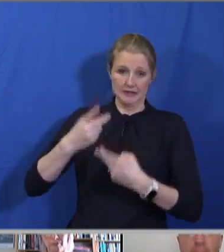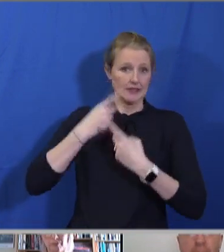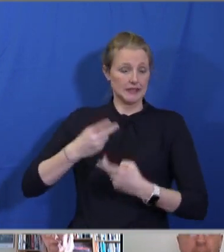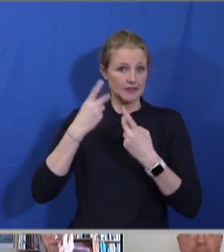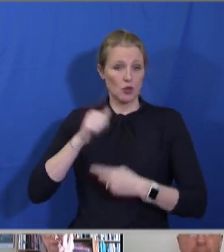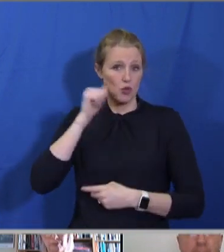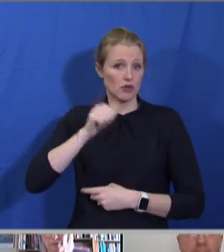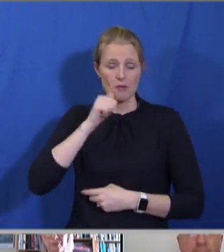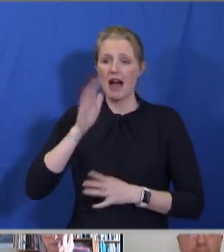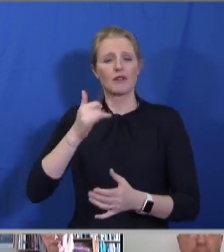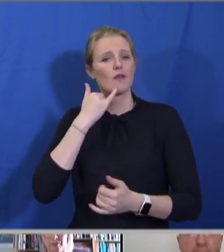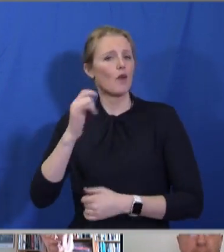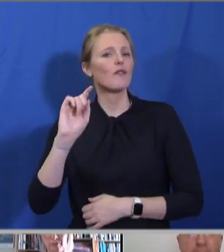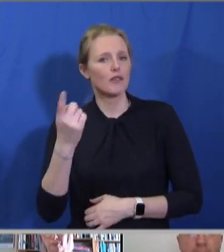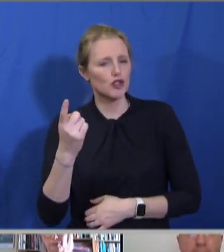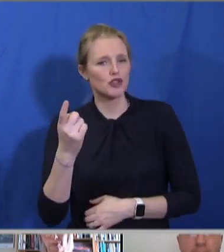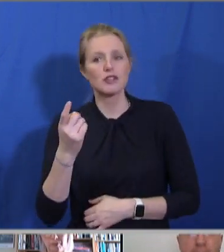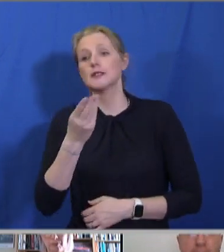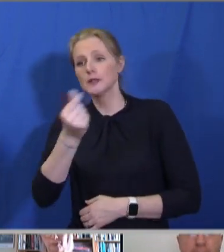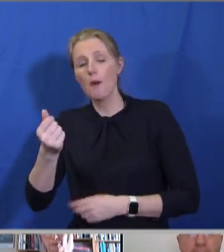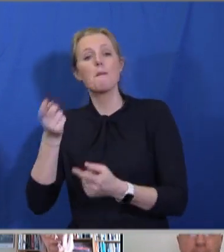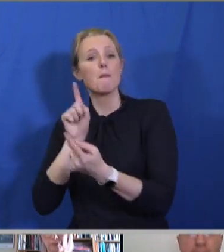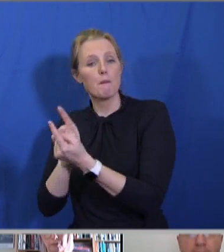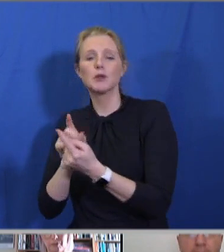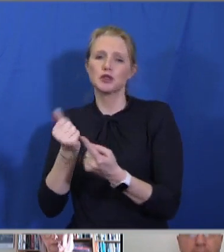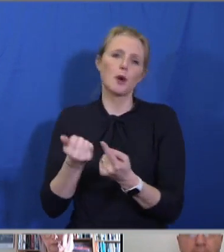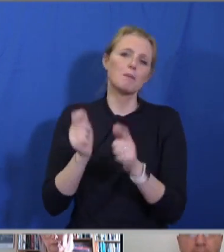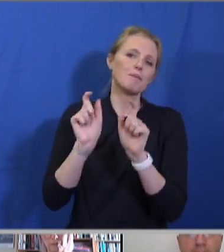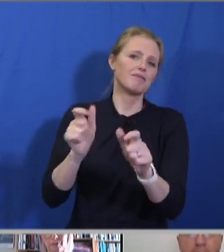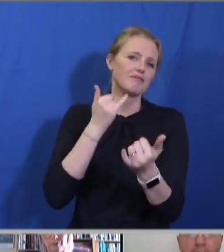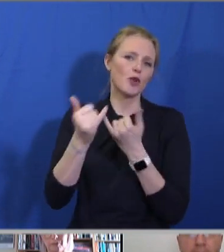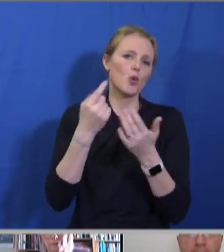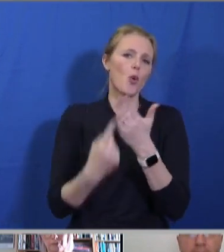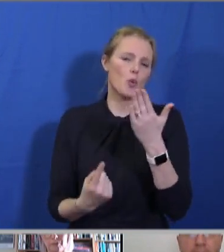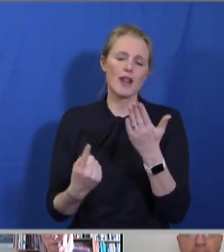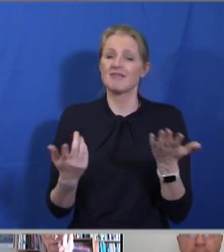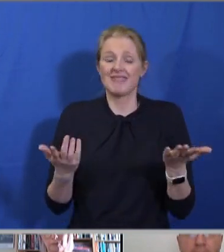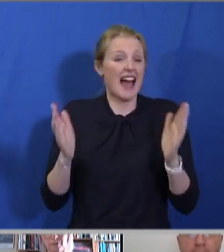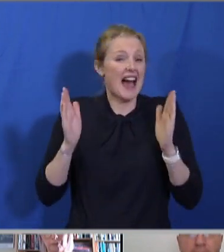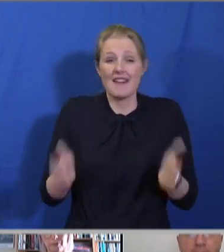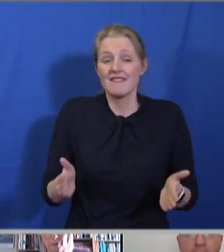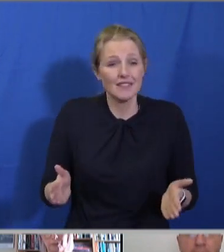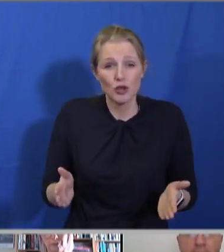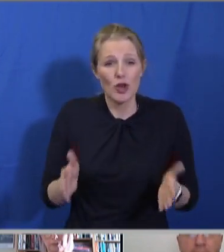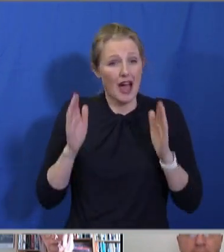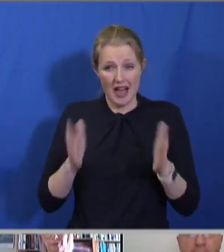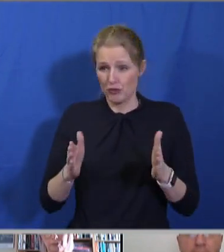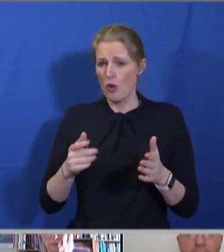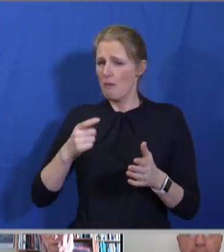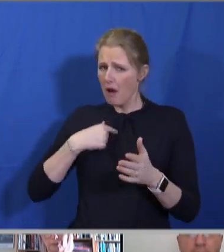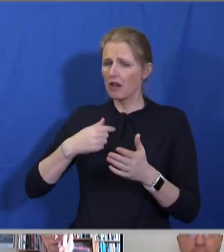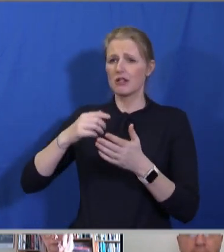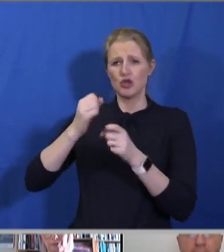It has had through the pandemic, it has had the benefit of it's been able to make sure that services were able to remain open and accessible to